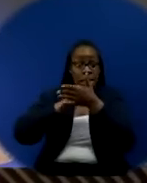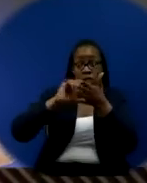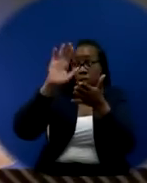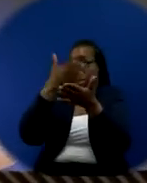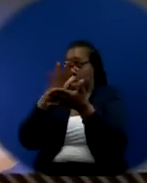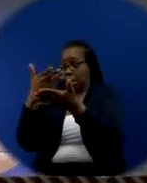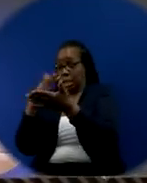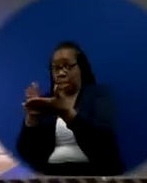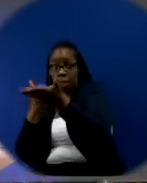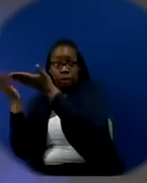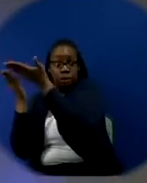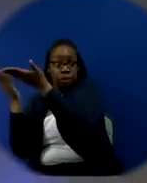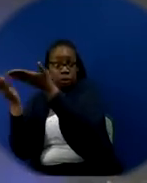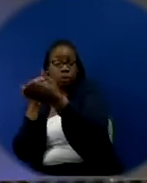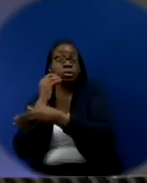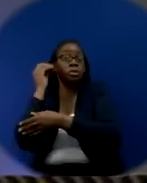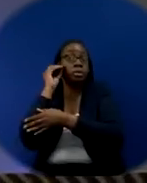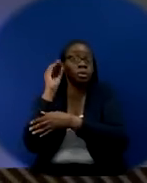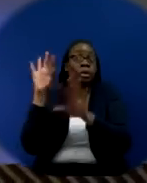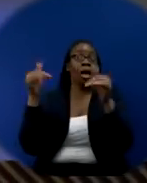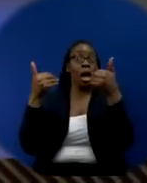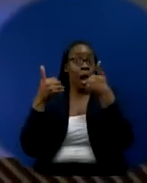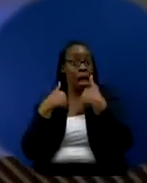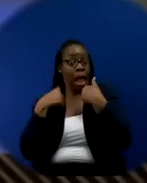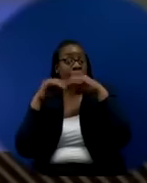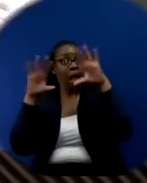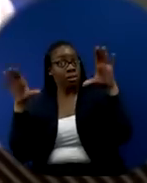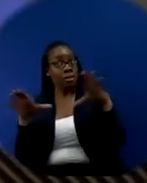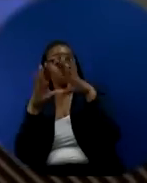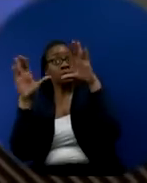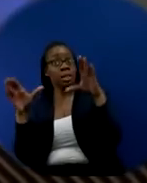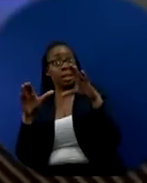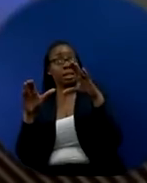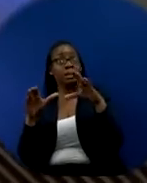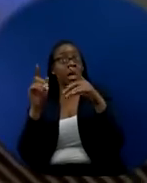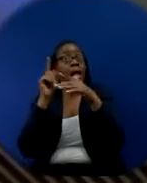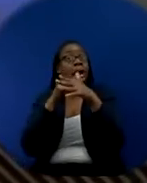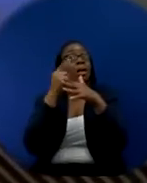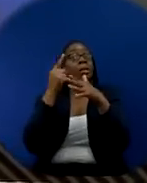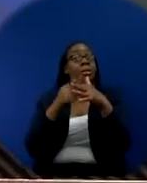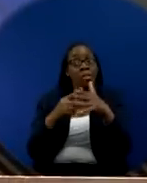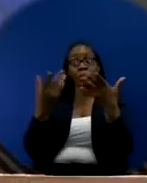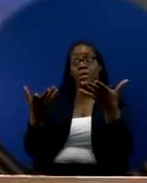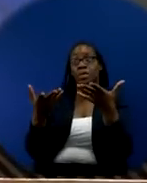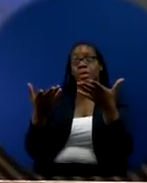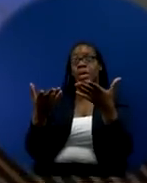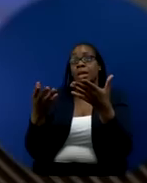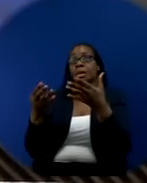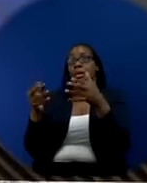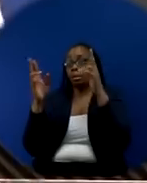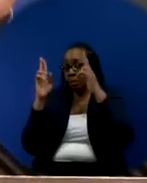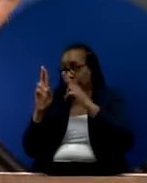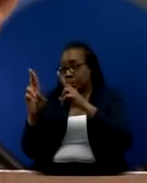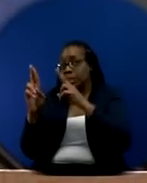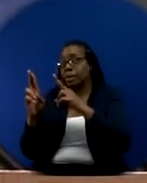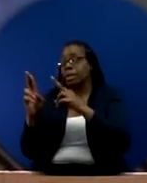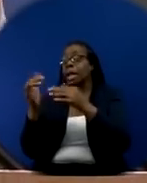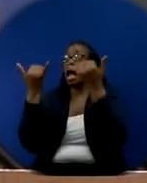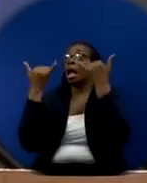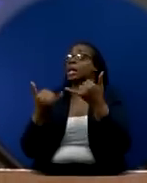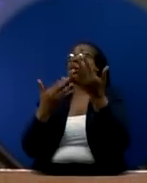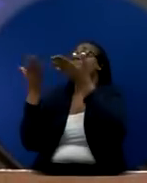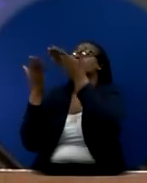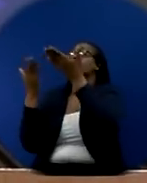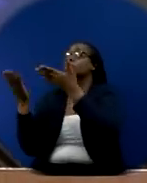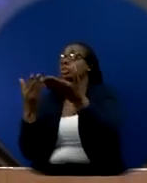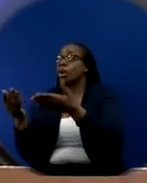the servants in the house have done what they were supposed to do, then the master of the house says, now, servant, go tell